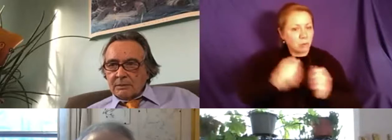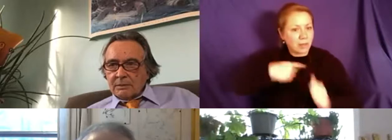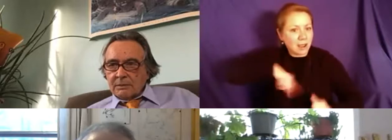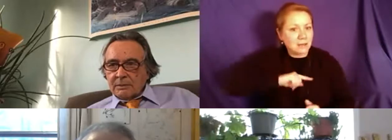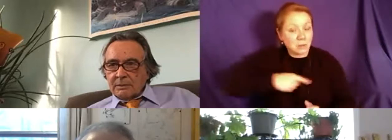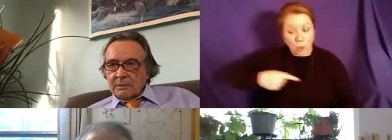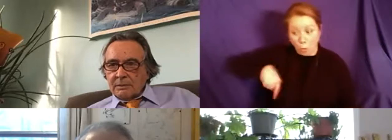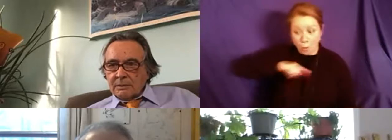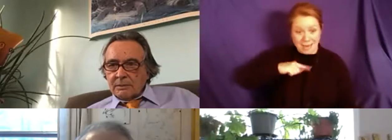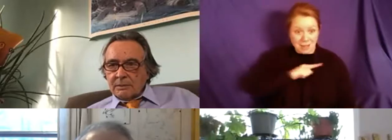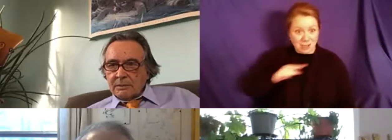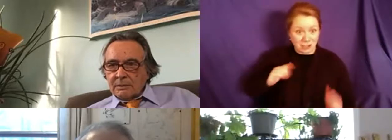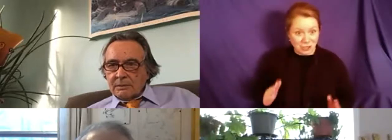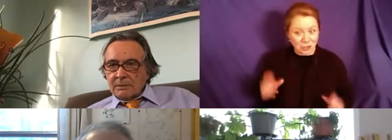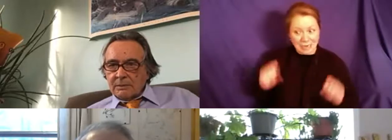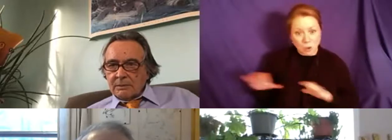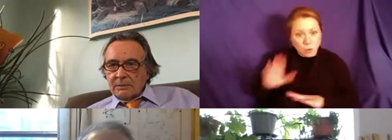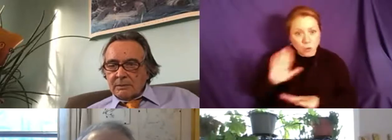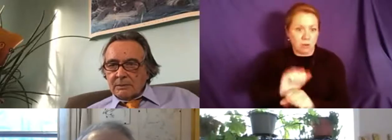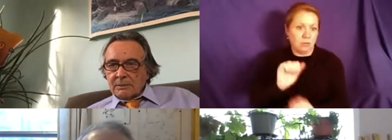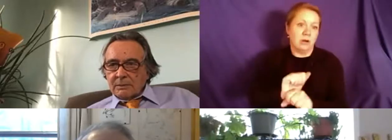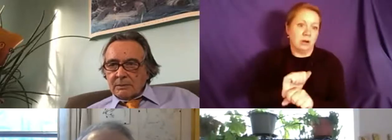we can do your work.